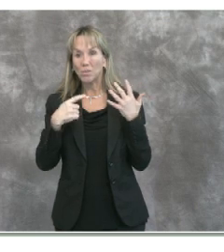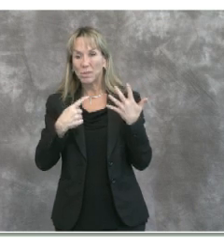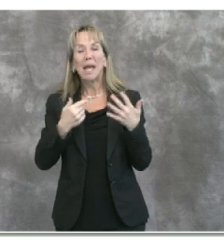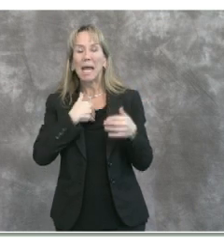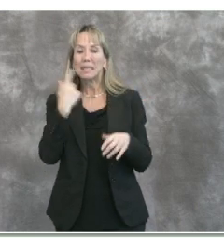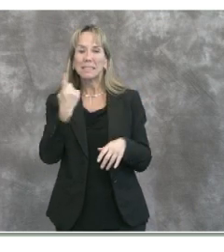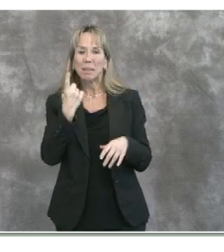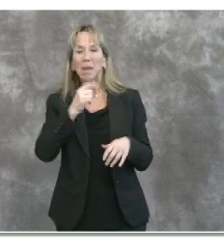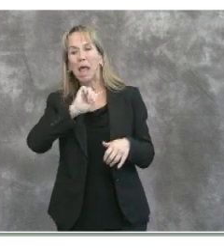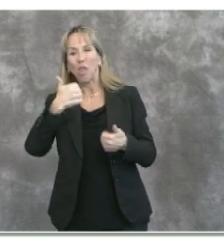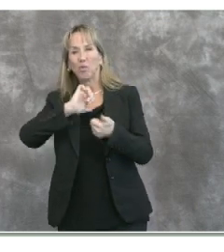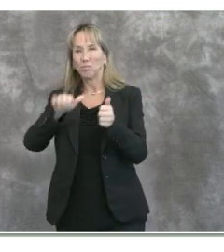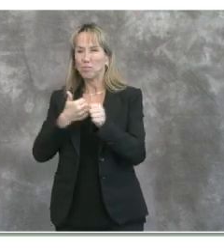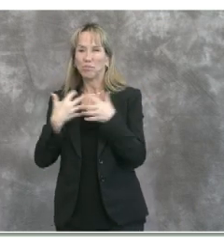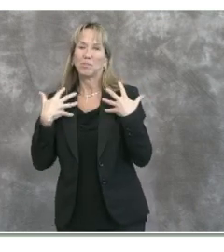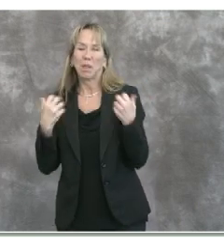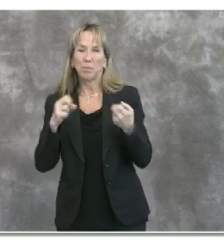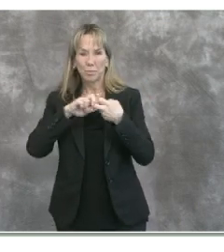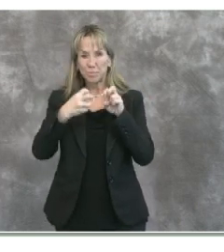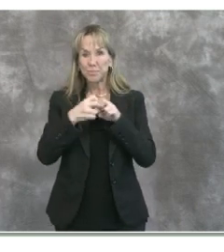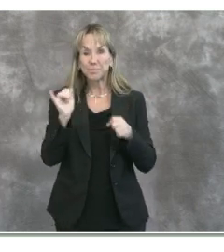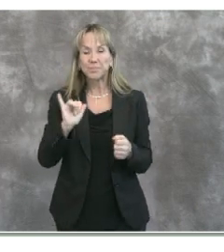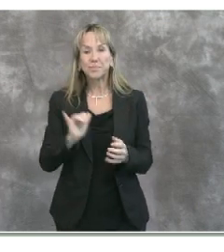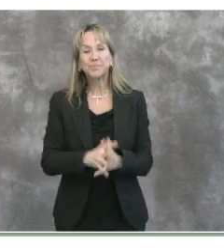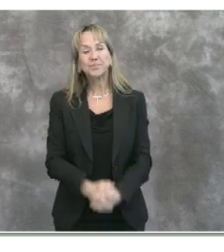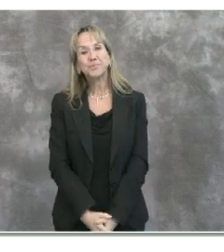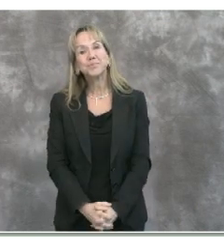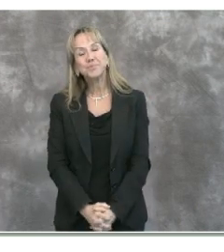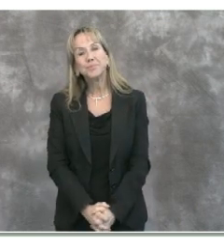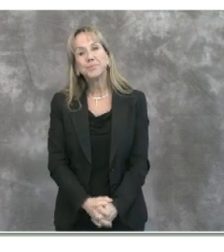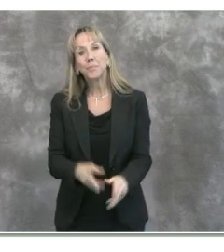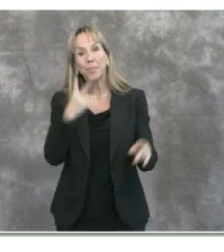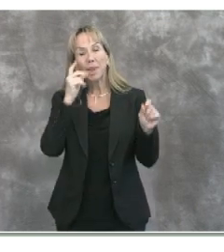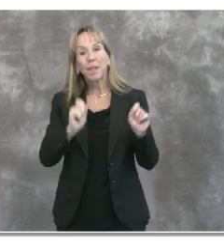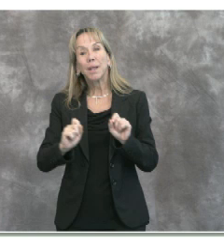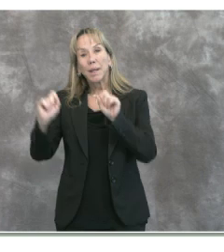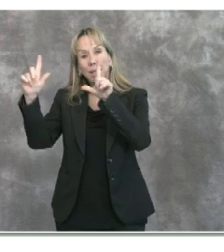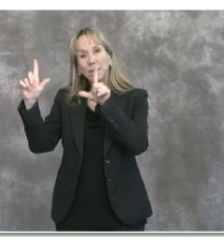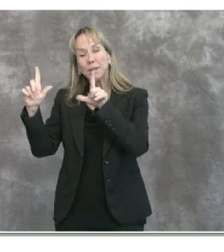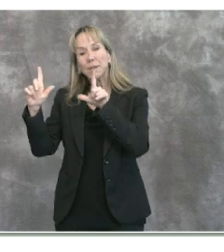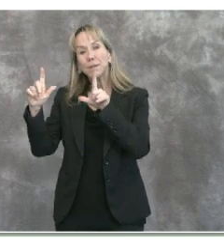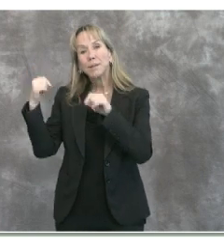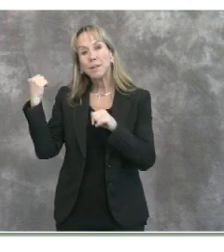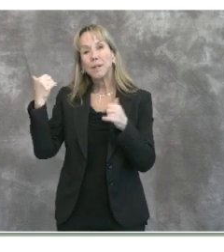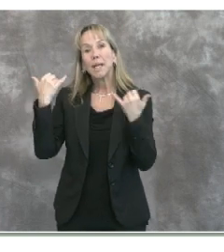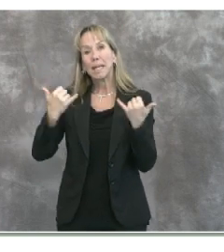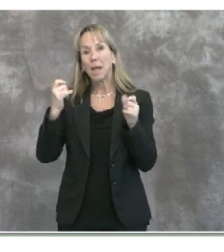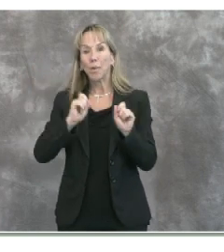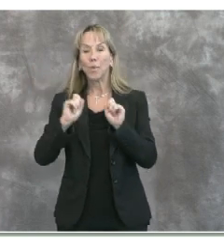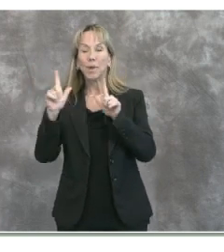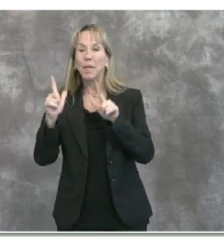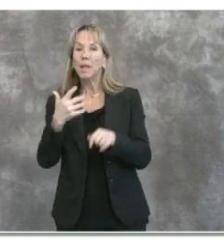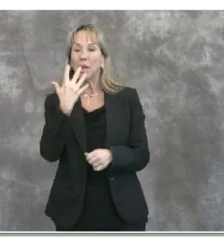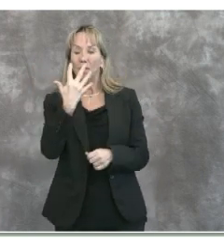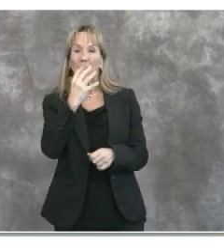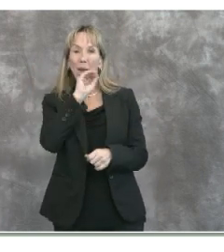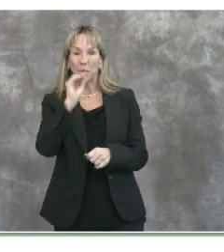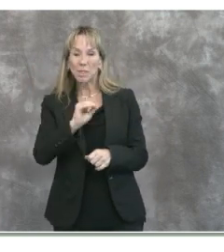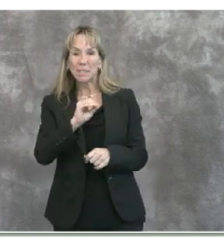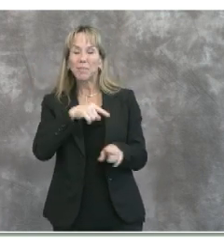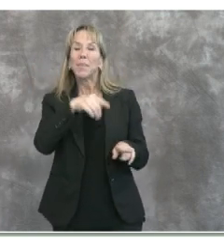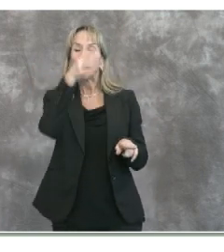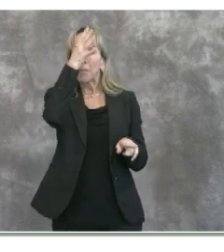conditions. Next slide. Again, on the deaths, of them, 55% were